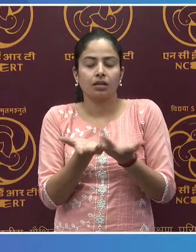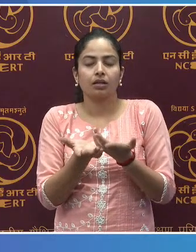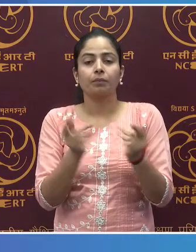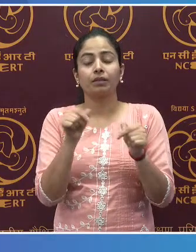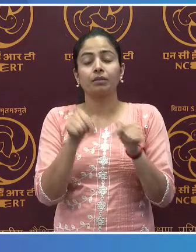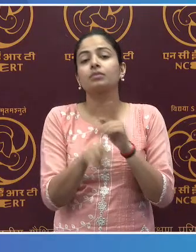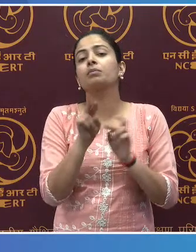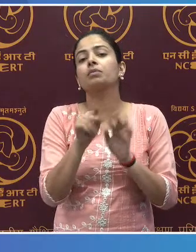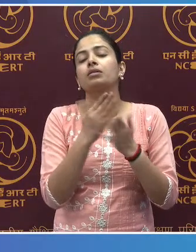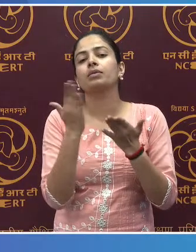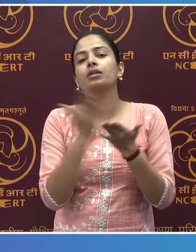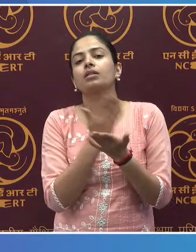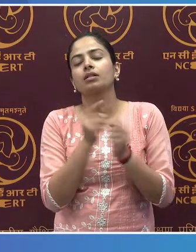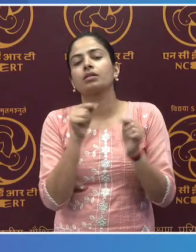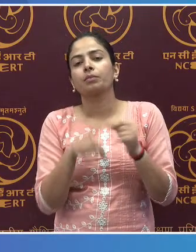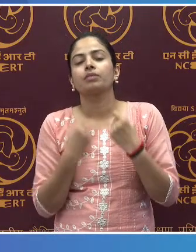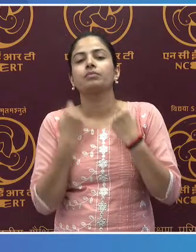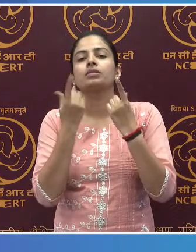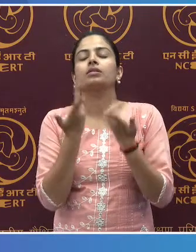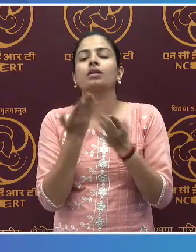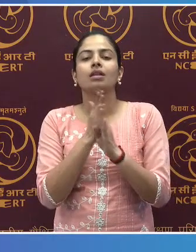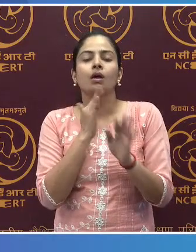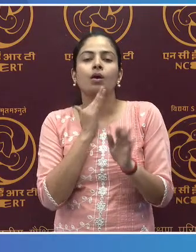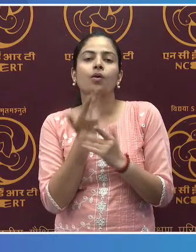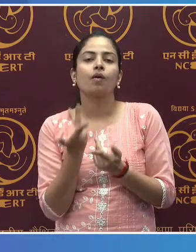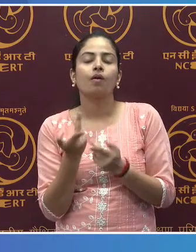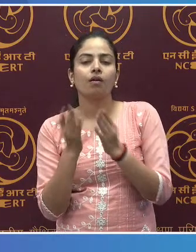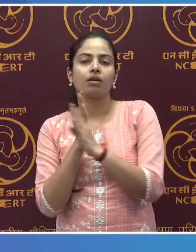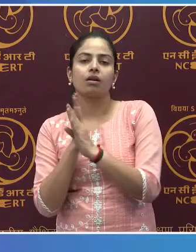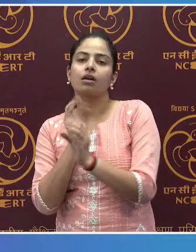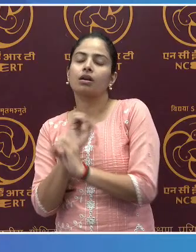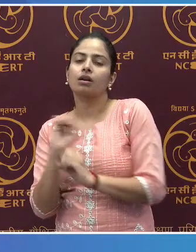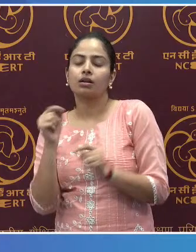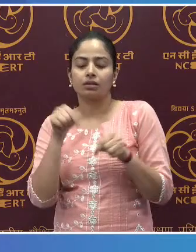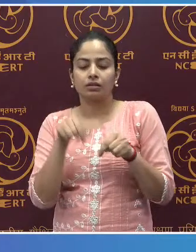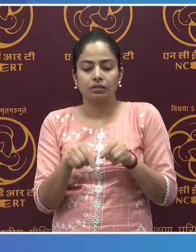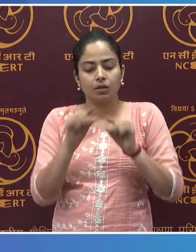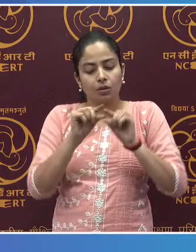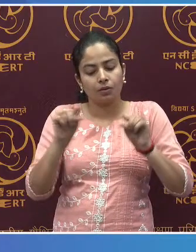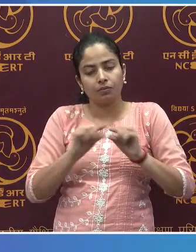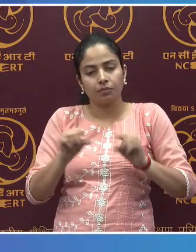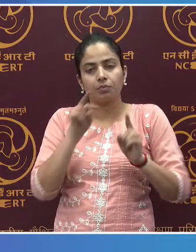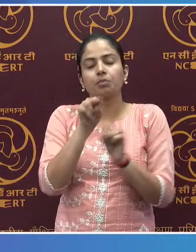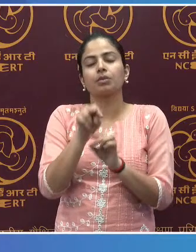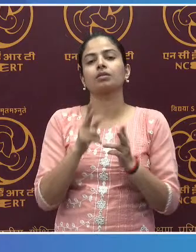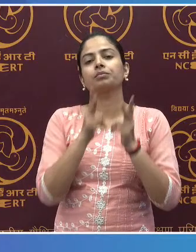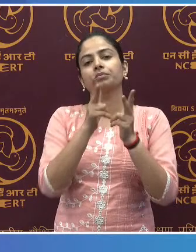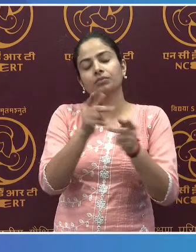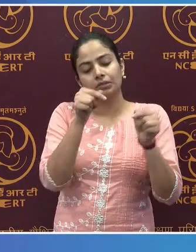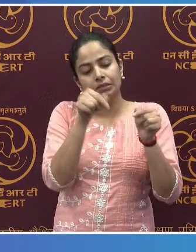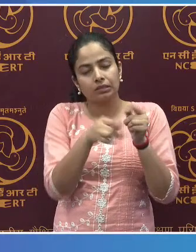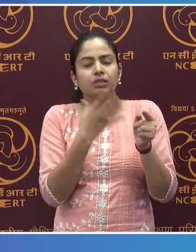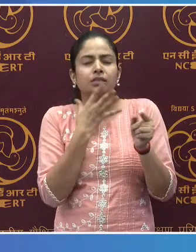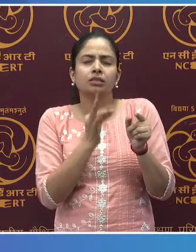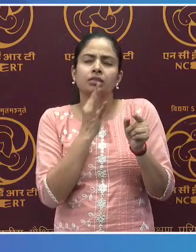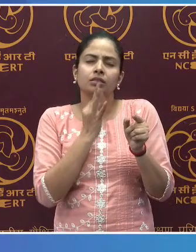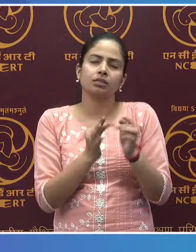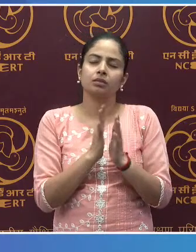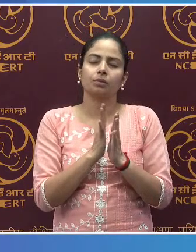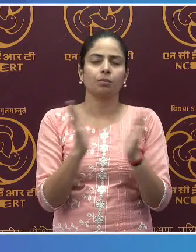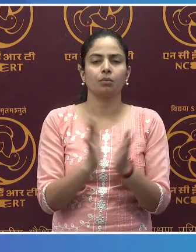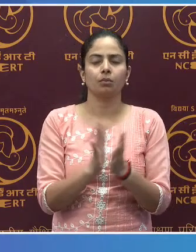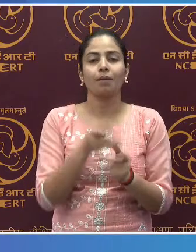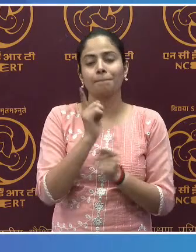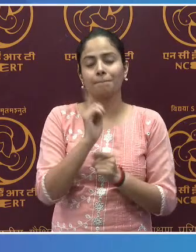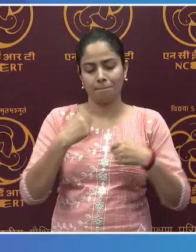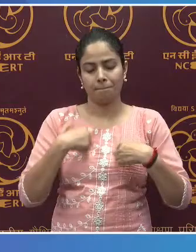chapter, directly or indirectly the quote mentions the direction in what way we are going. So, that is really very important.